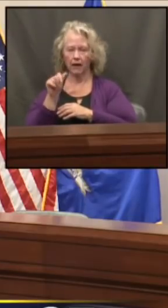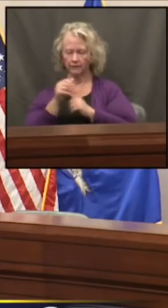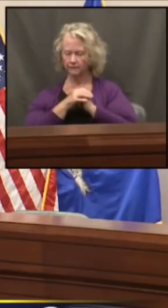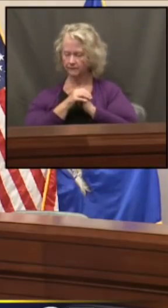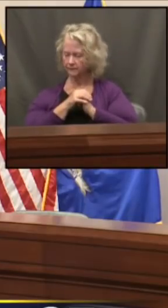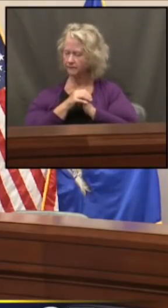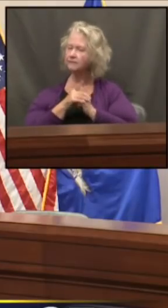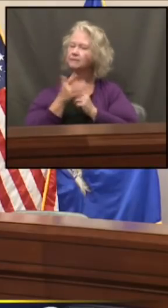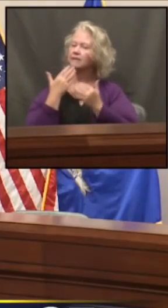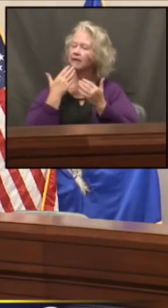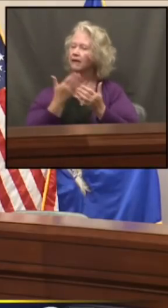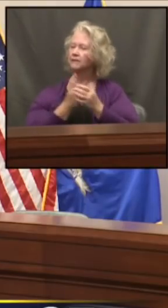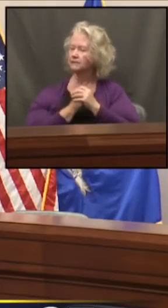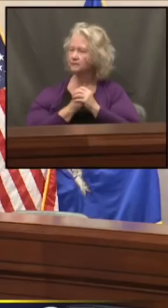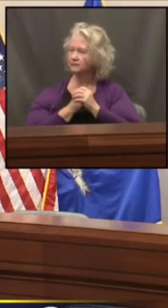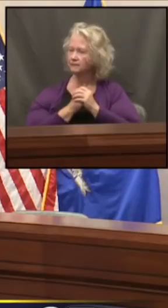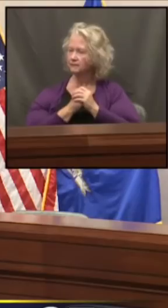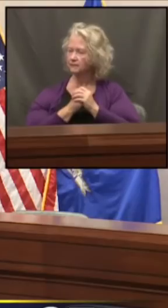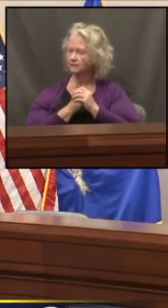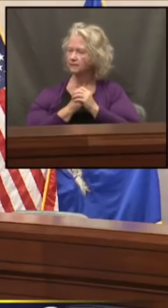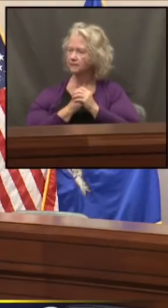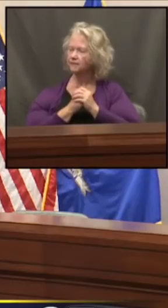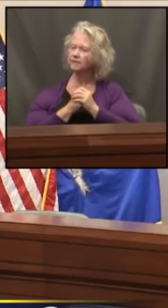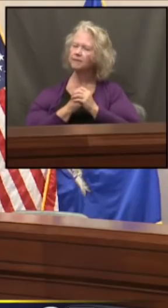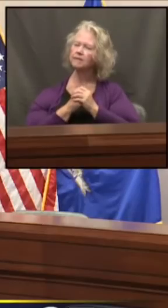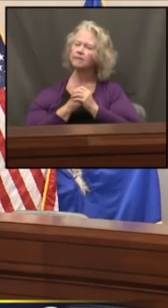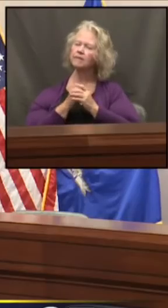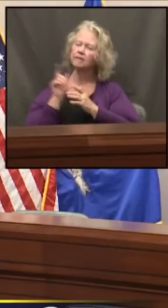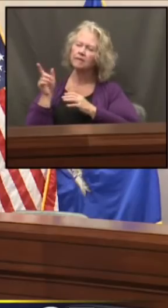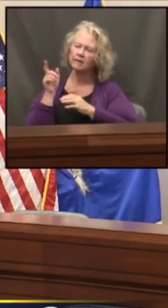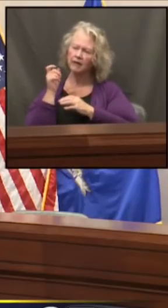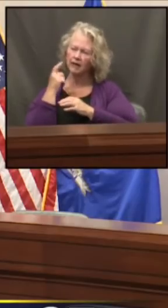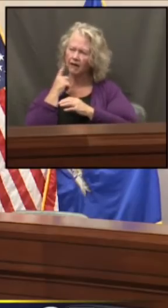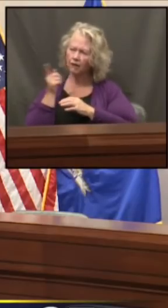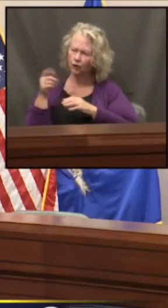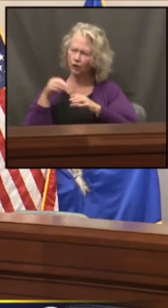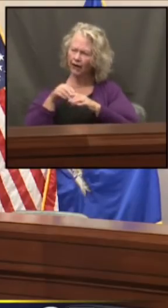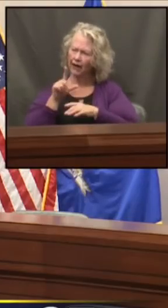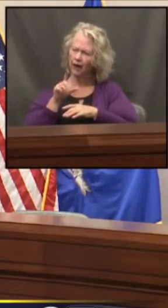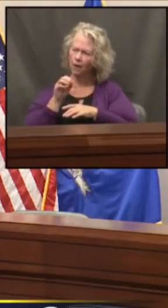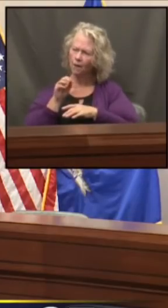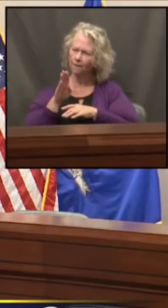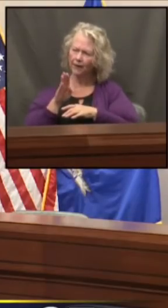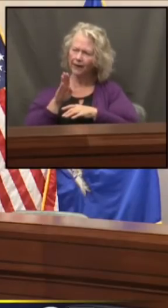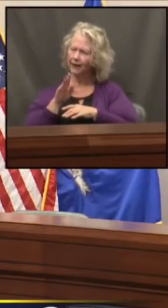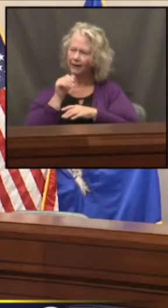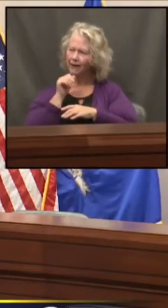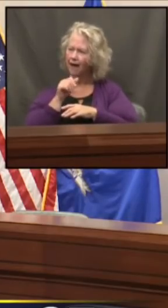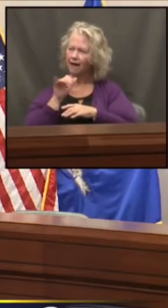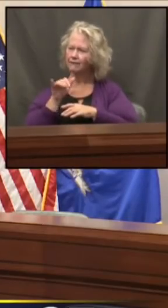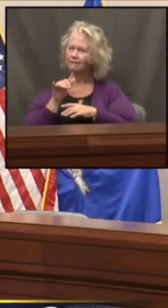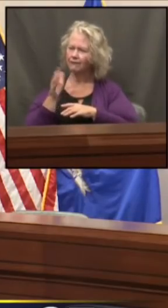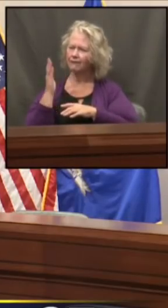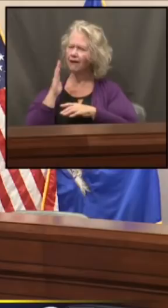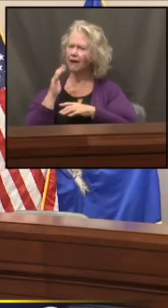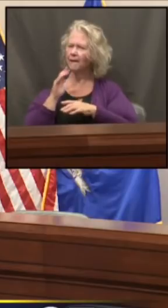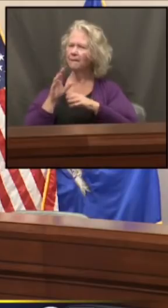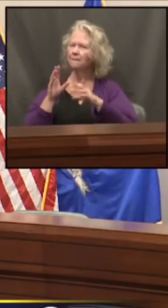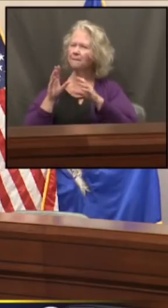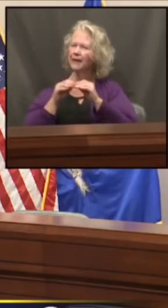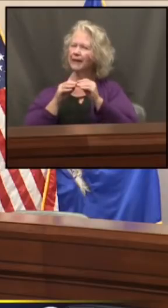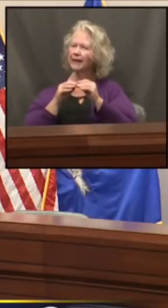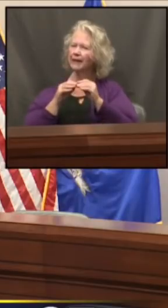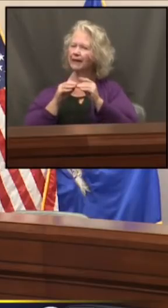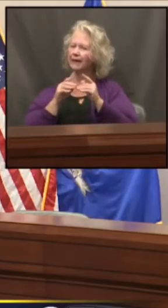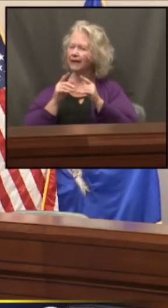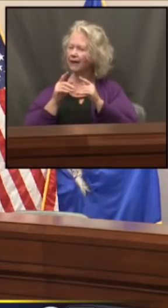Oh, thanks, Max. Governor, it looks like you're in the LOB. You're not in that meeting room where they had the conservative